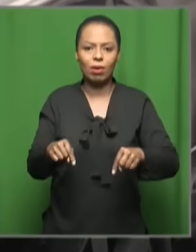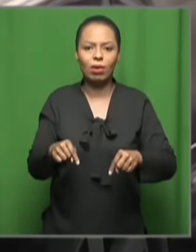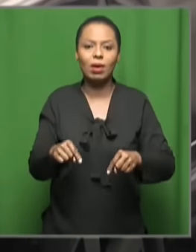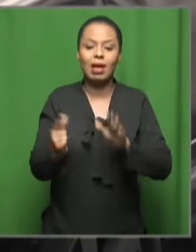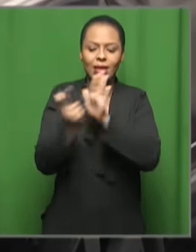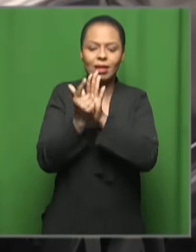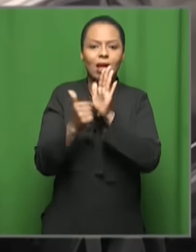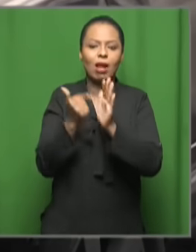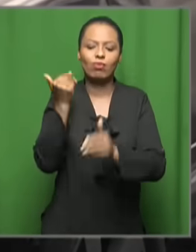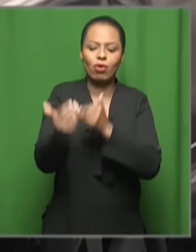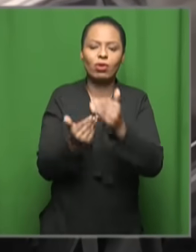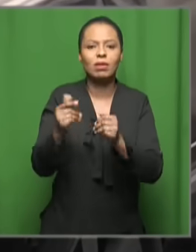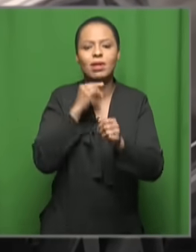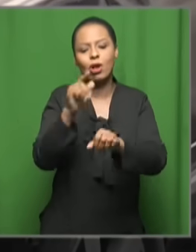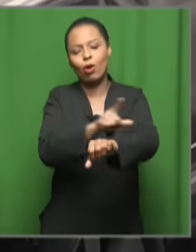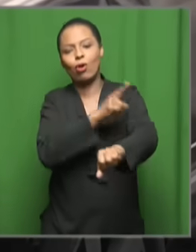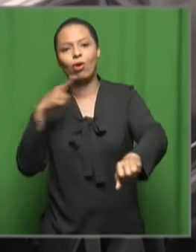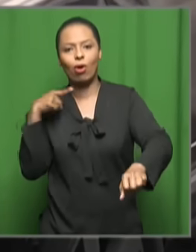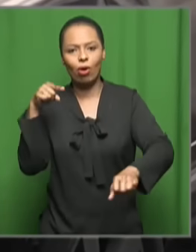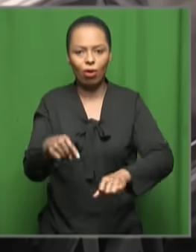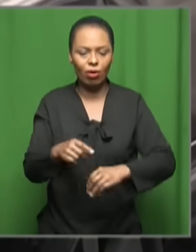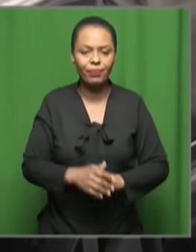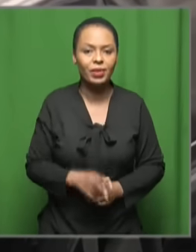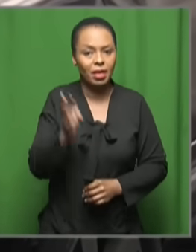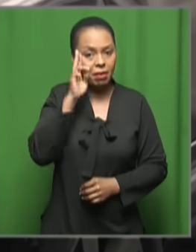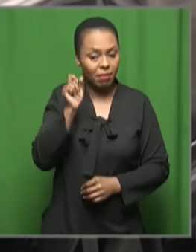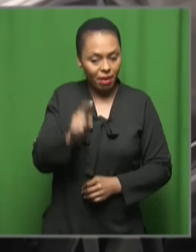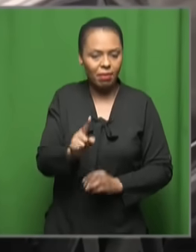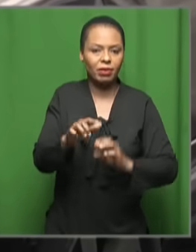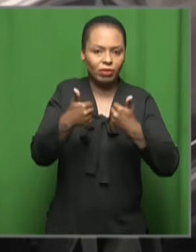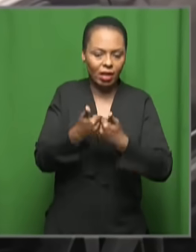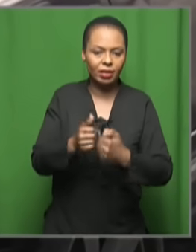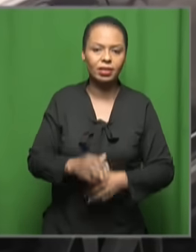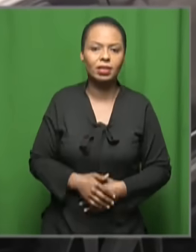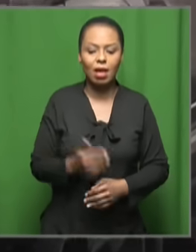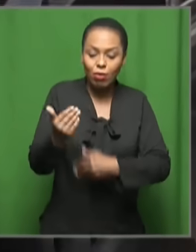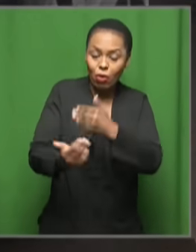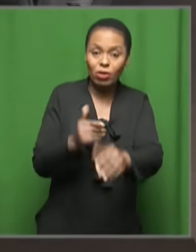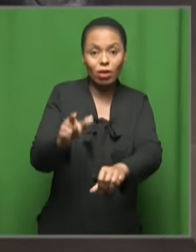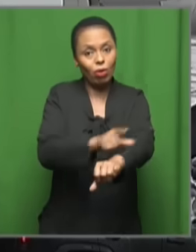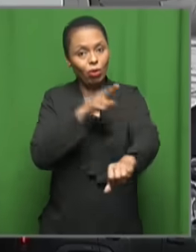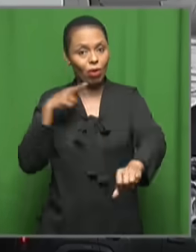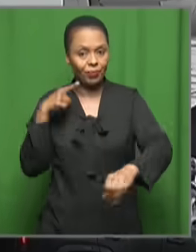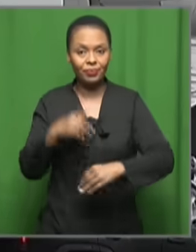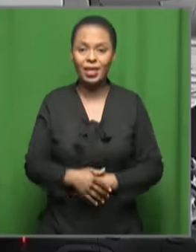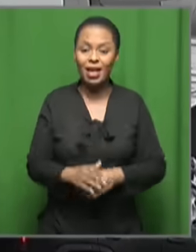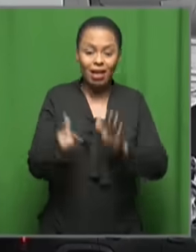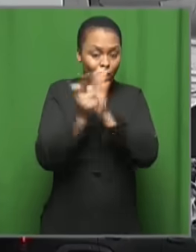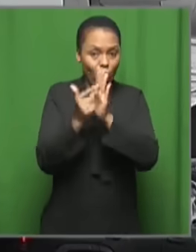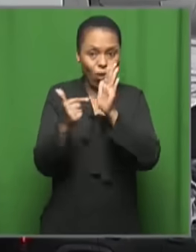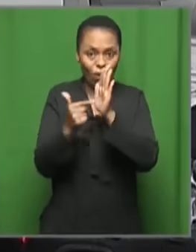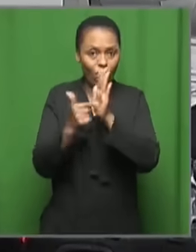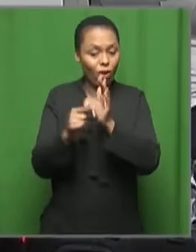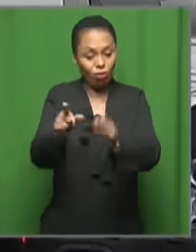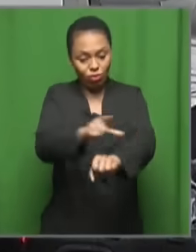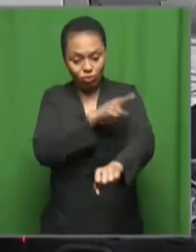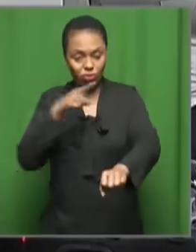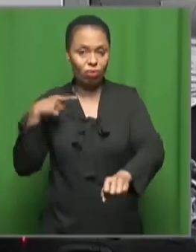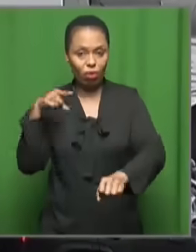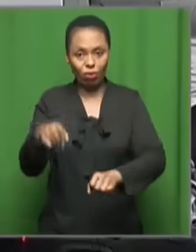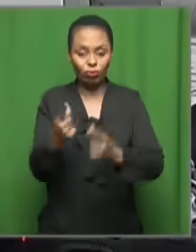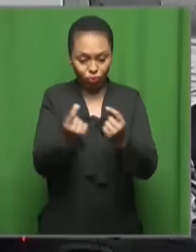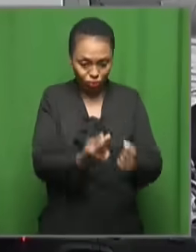process. And I will go back to my suggestion. That process is very long, the legal process is very long. To